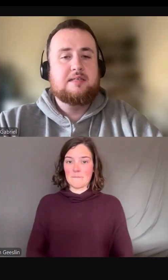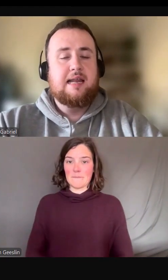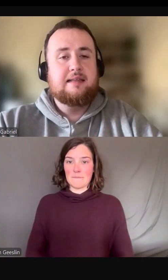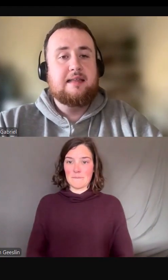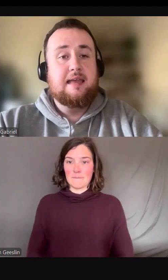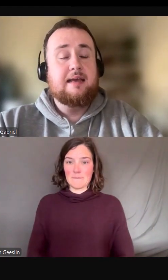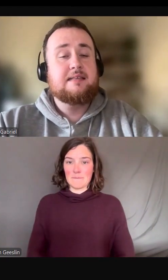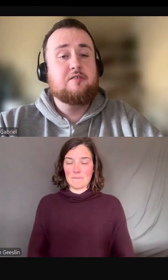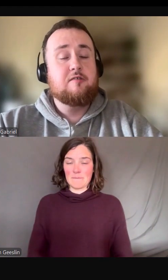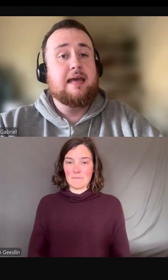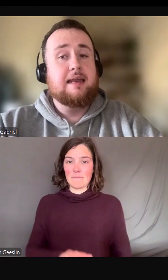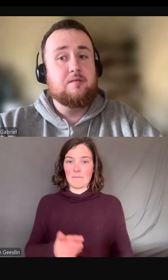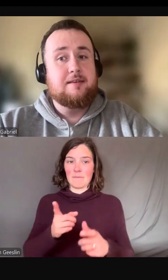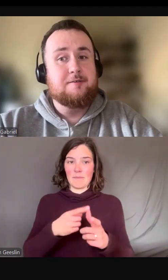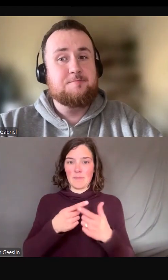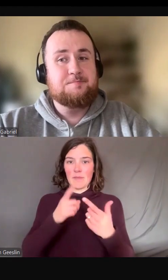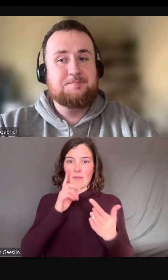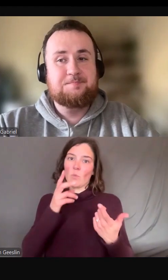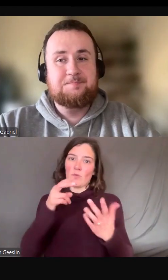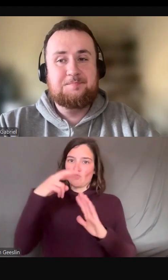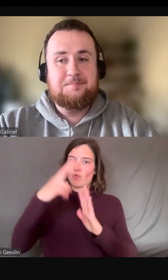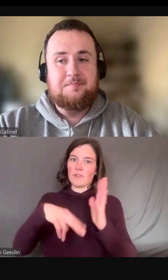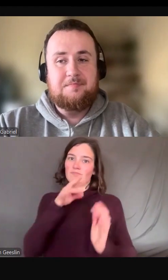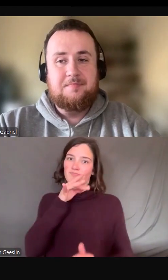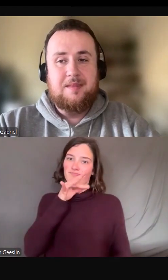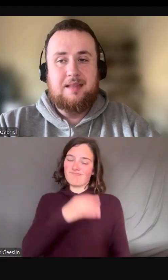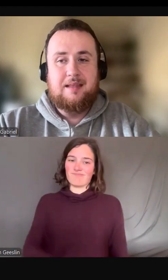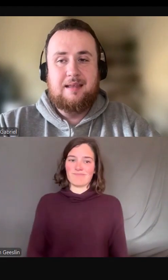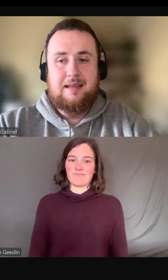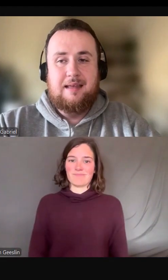it'll select the text and read that out to you.